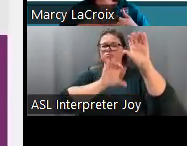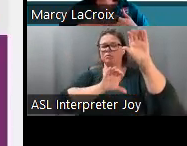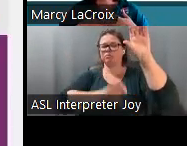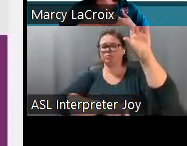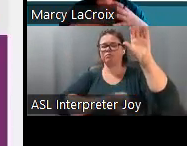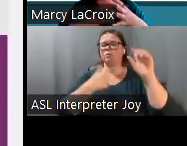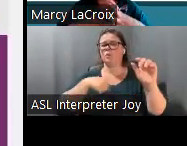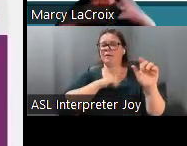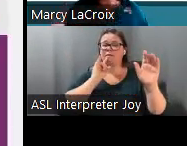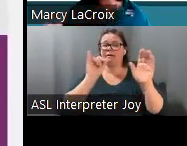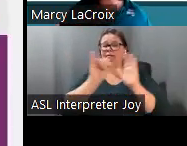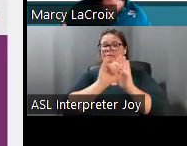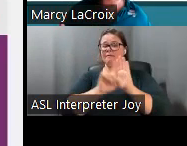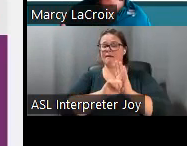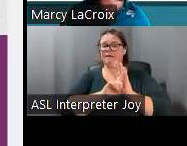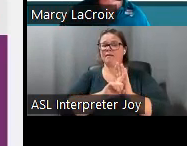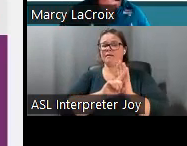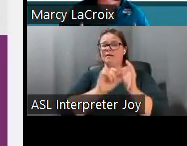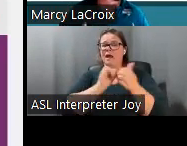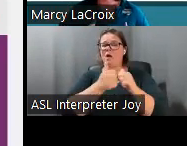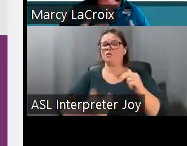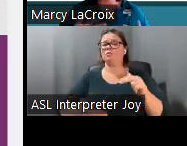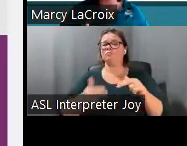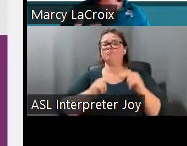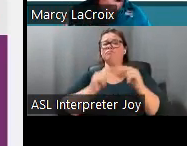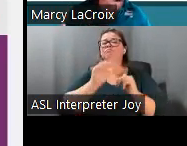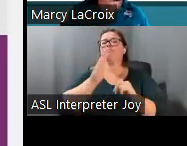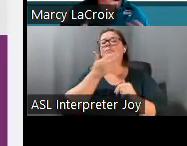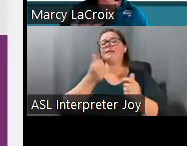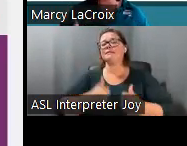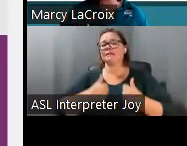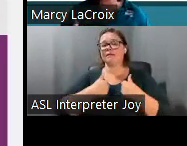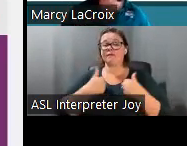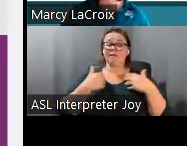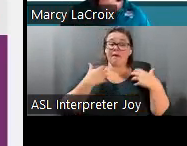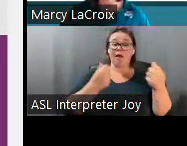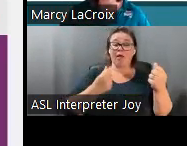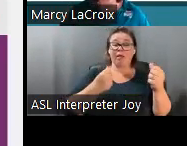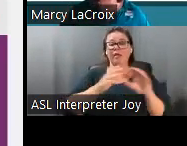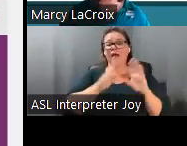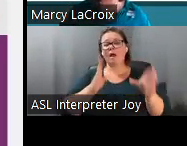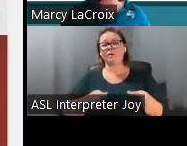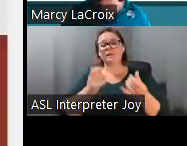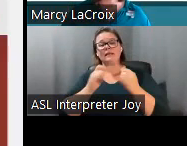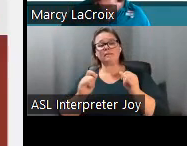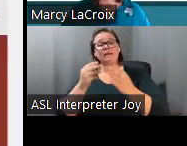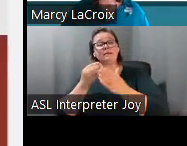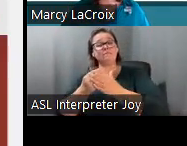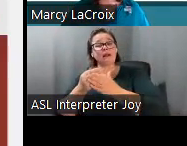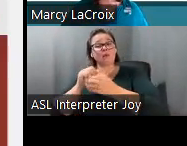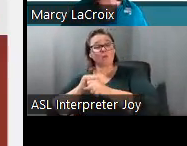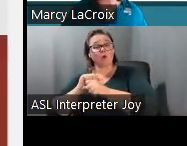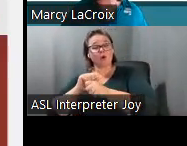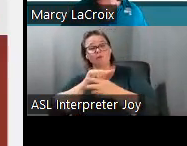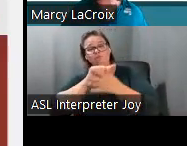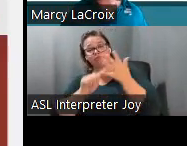as the way to build your best life. We have health and housing and independence and money and work. And